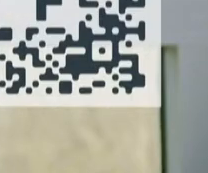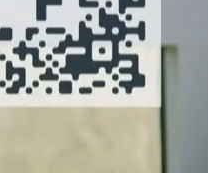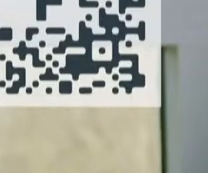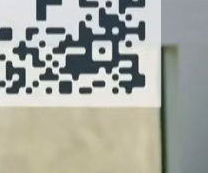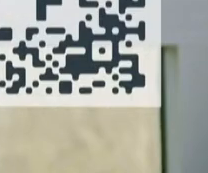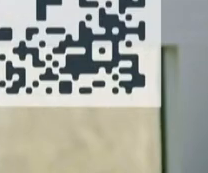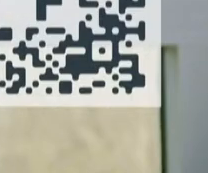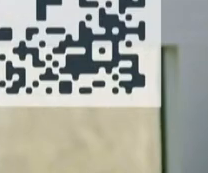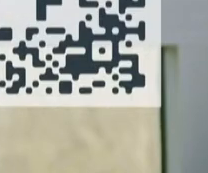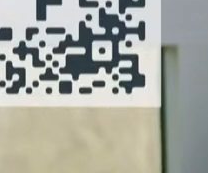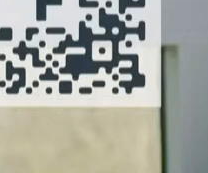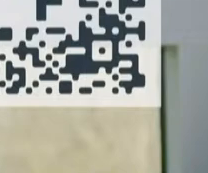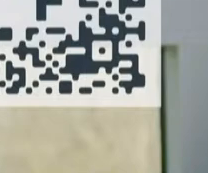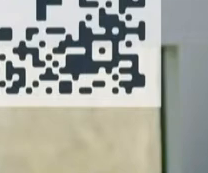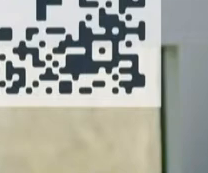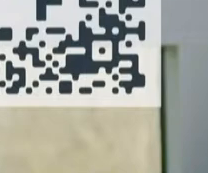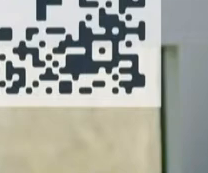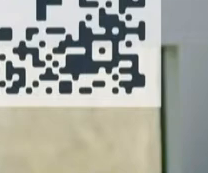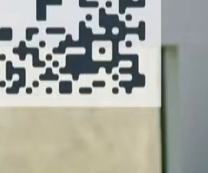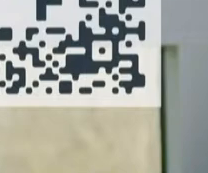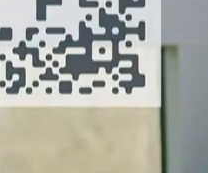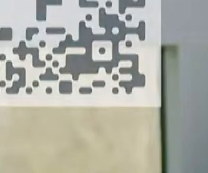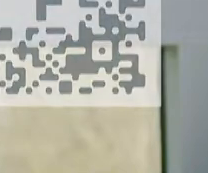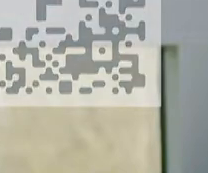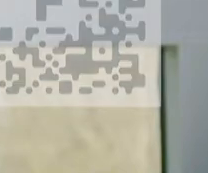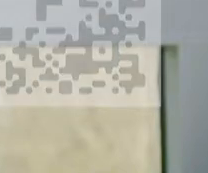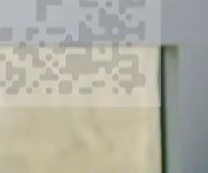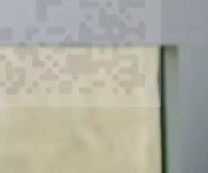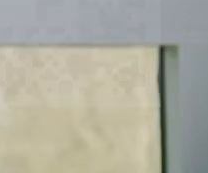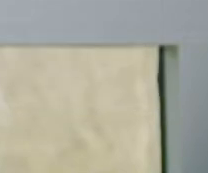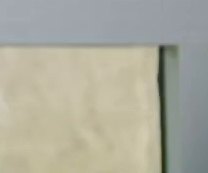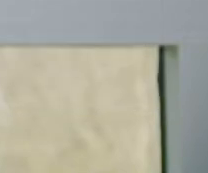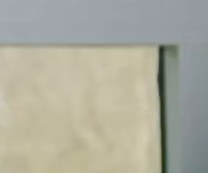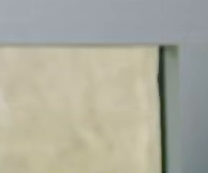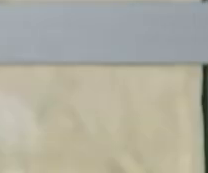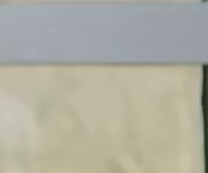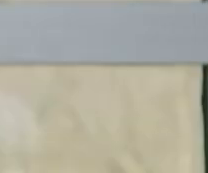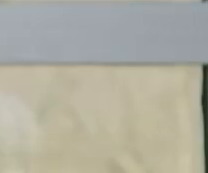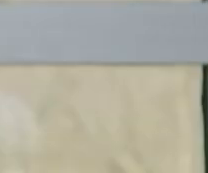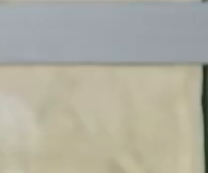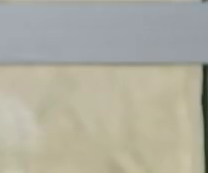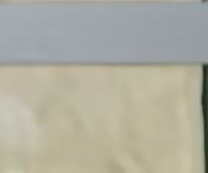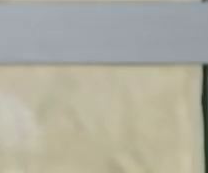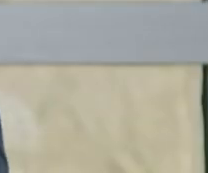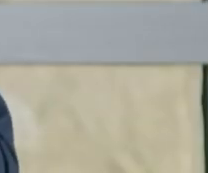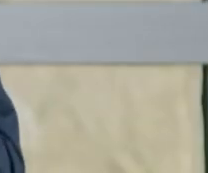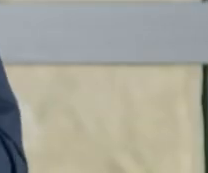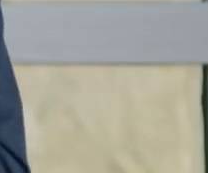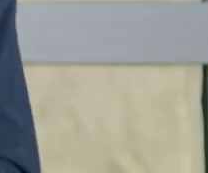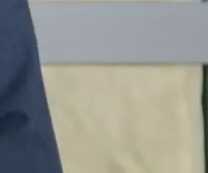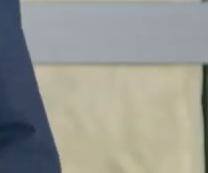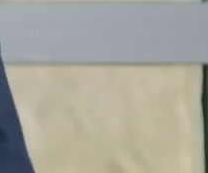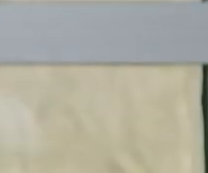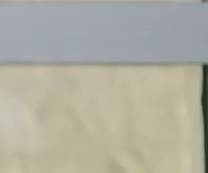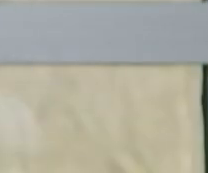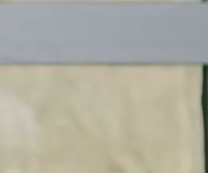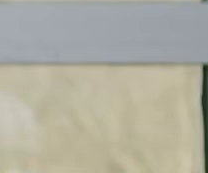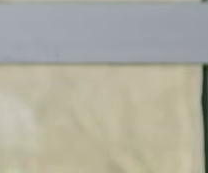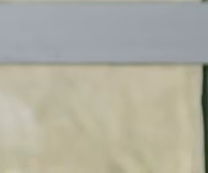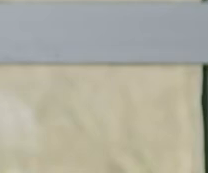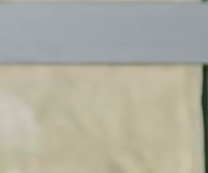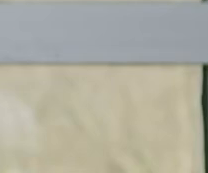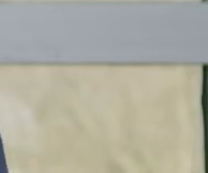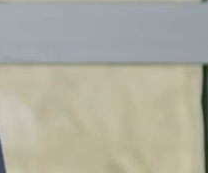connection card. And you can fill that out, and someone will follow up this weekend with you. So whether you're outside of Topeka